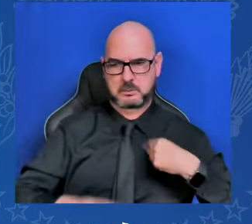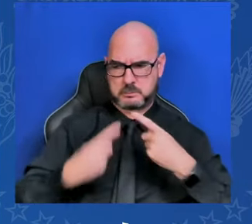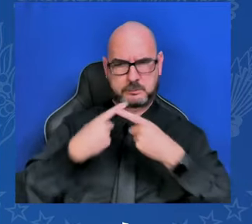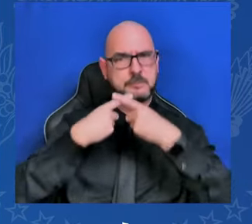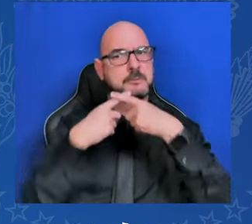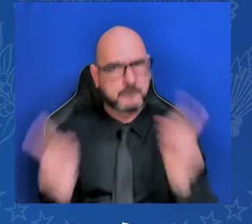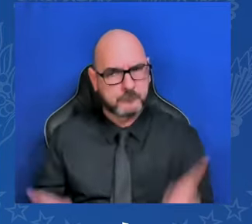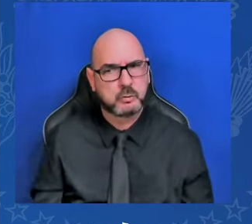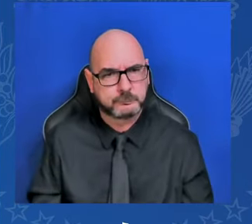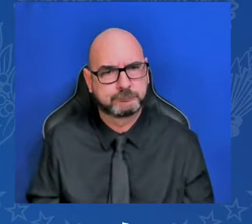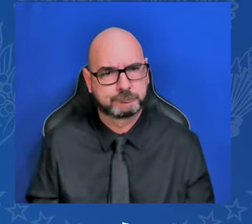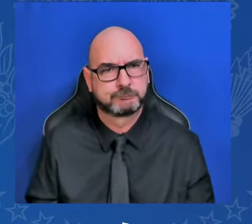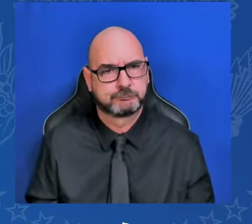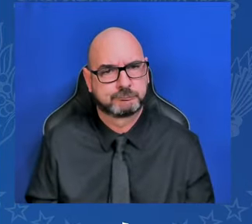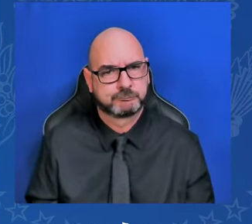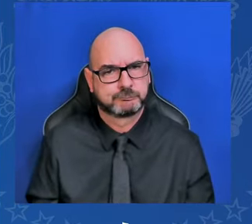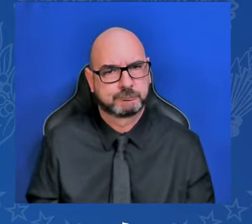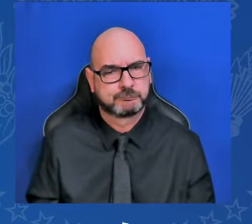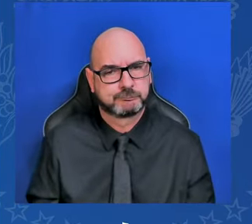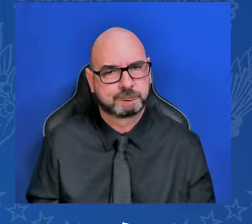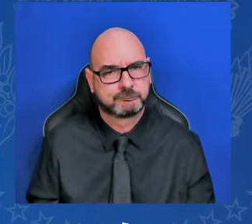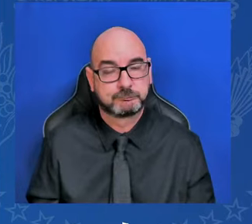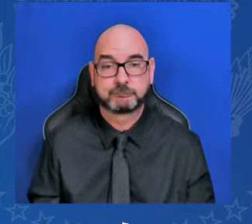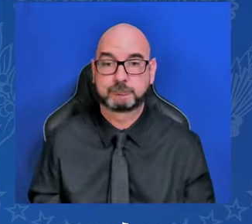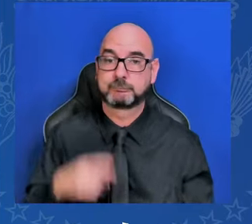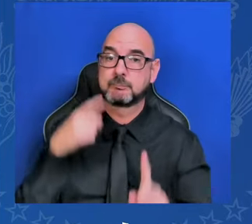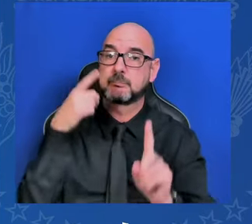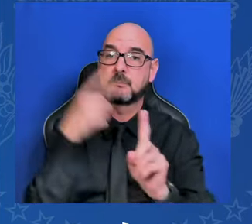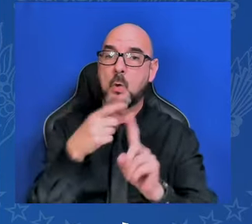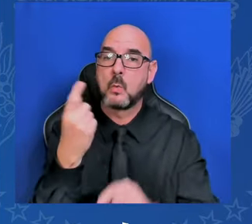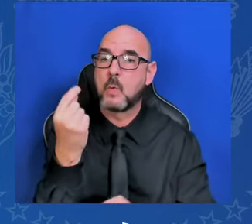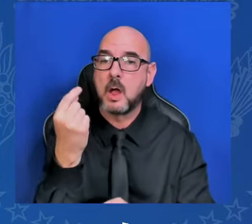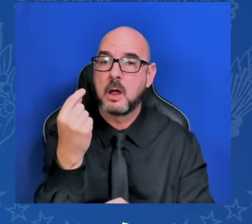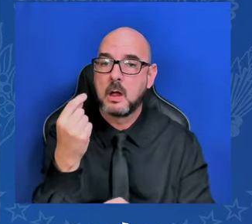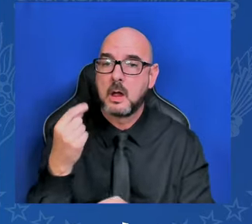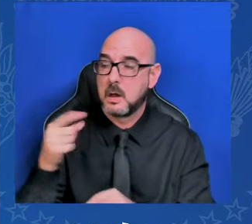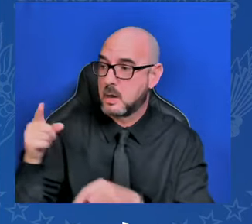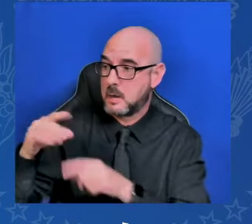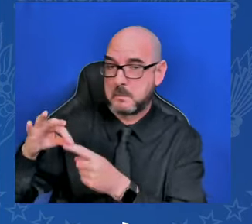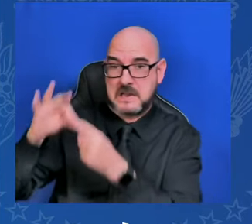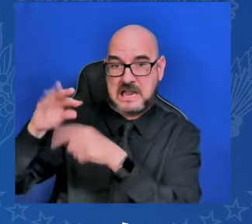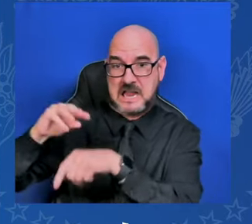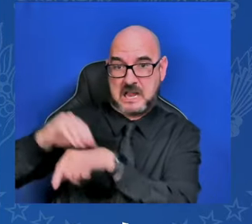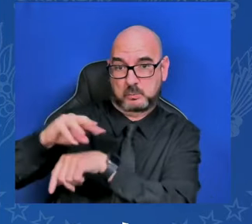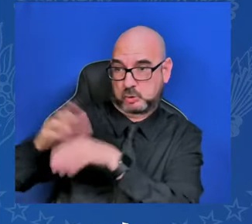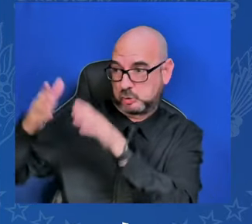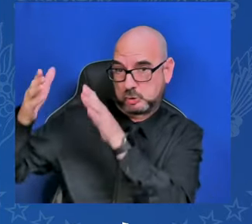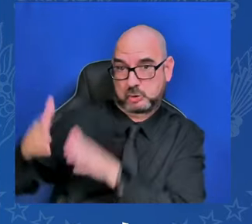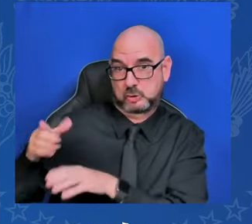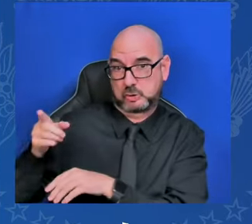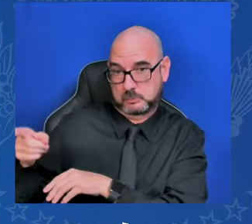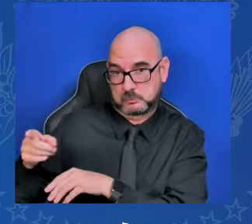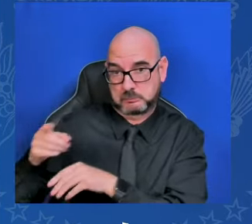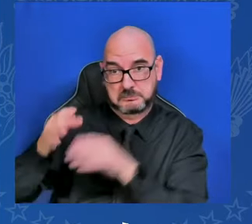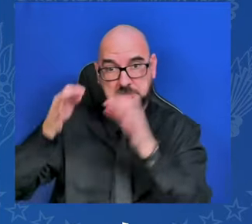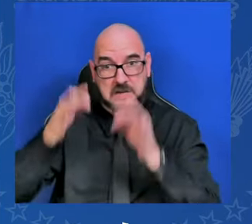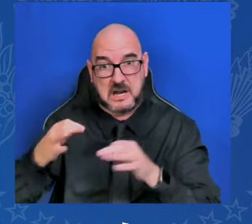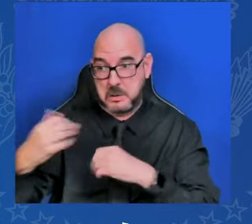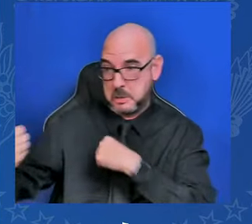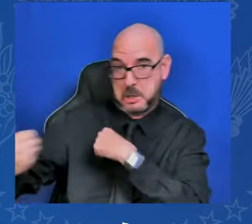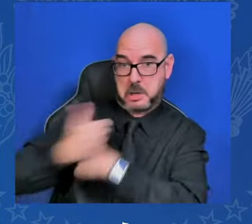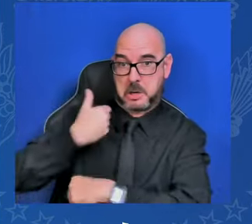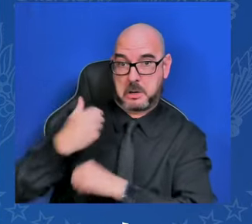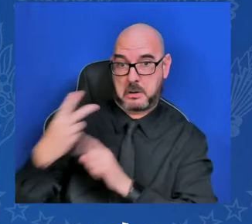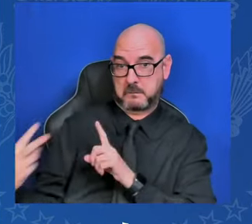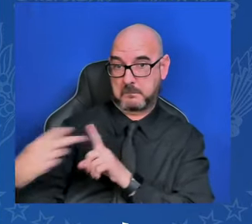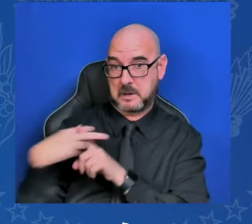Bottom line is the special counsel in my case decided against moving forward with any charges, and this matter is now